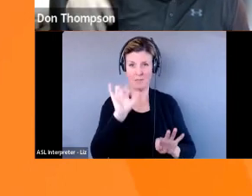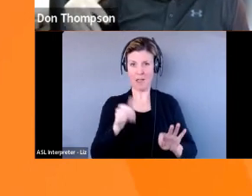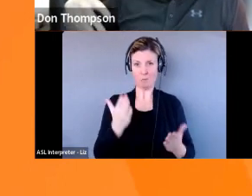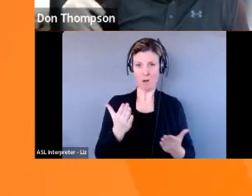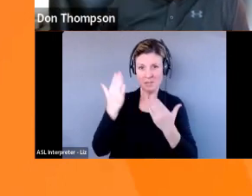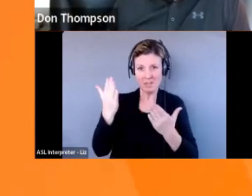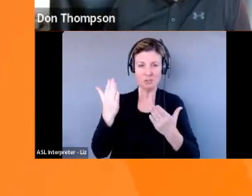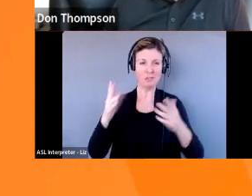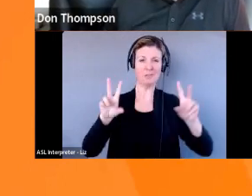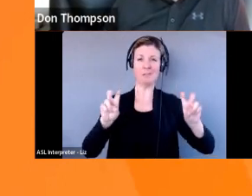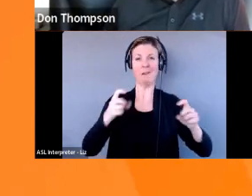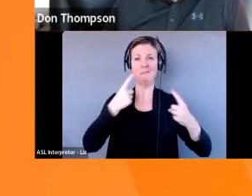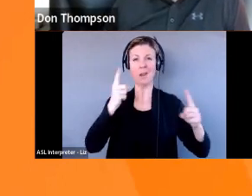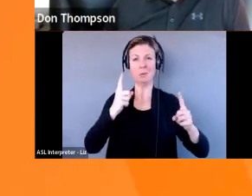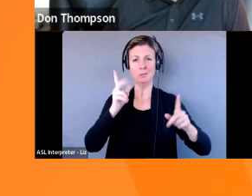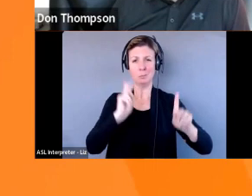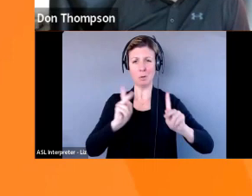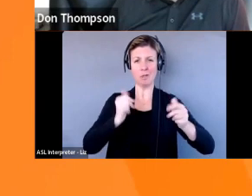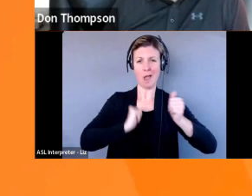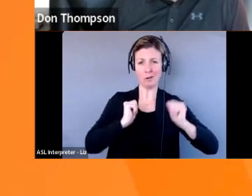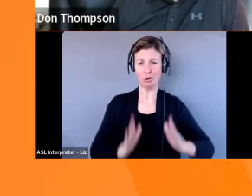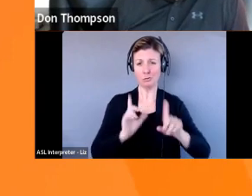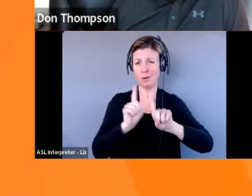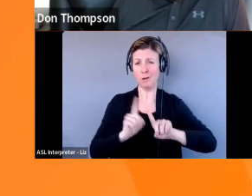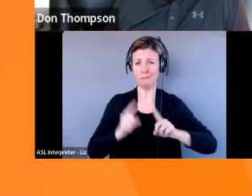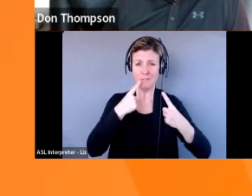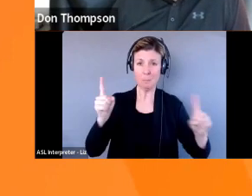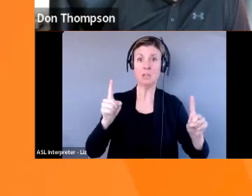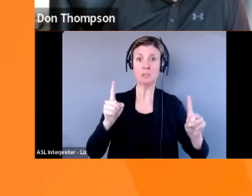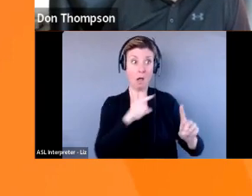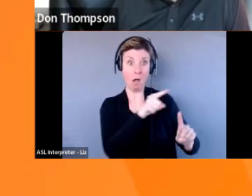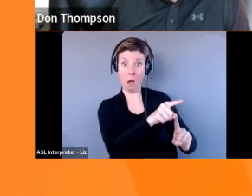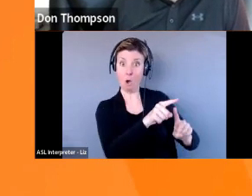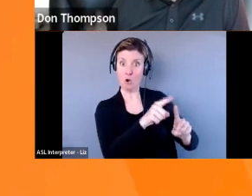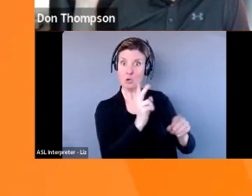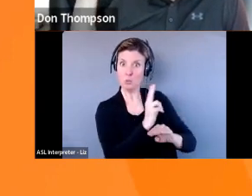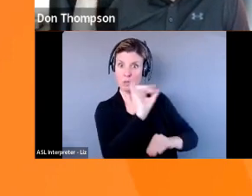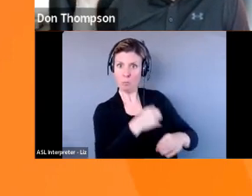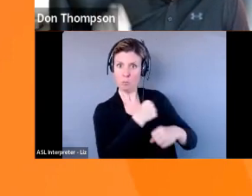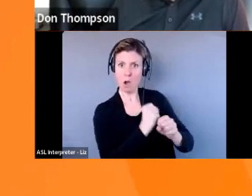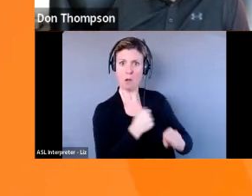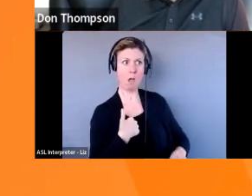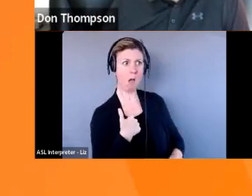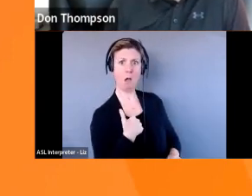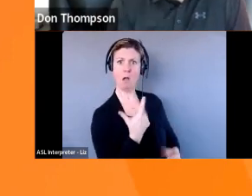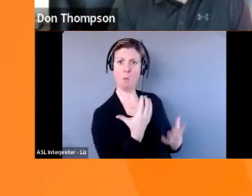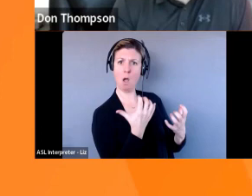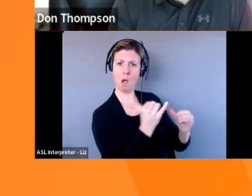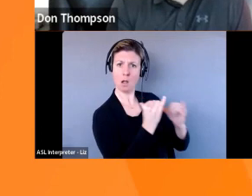celebrity endorsement, essentially, that we'd see on TV before, now being quote unquote regular